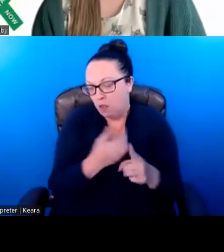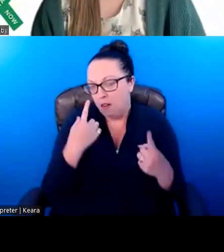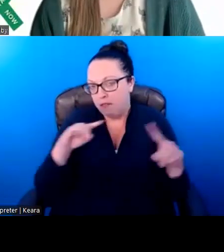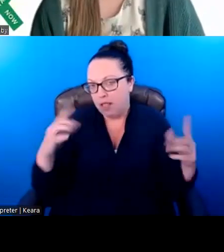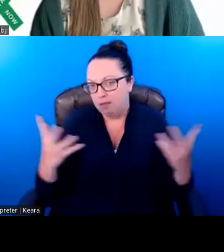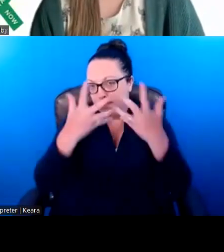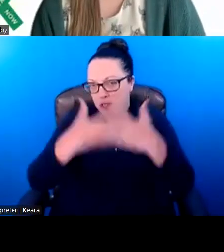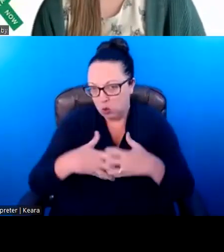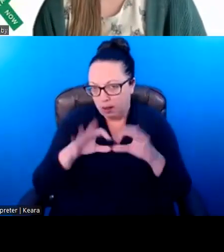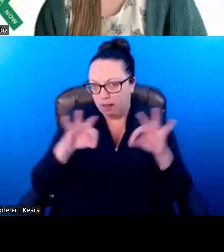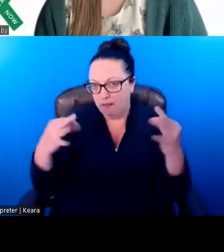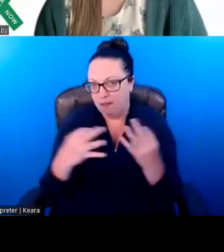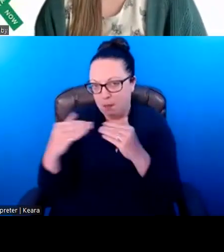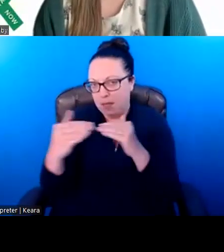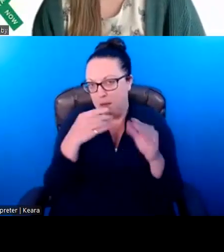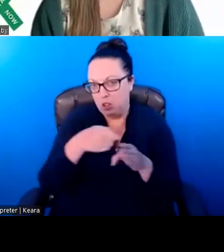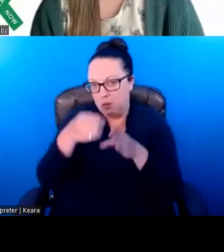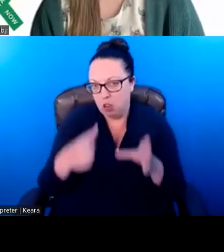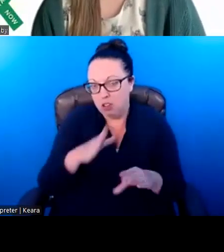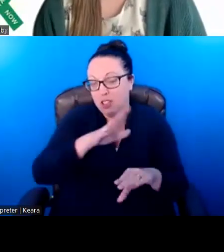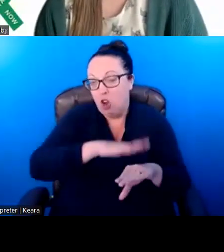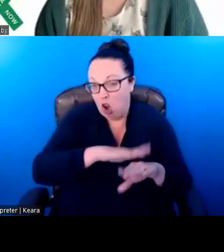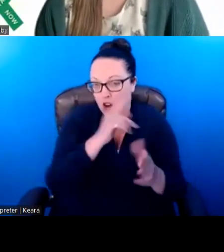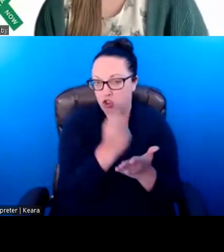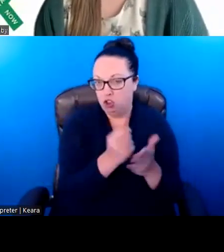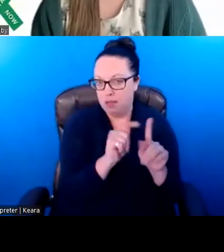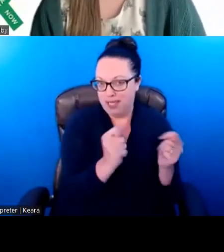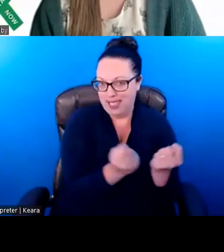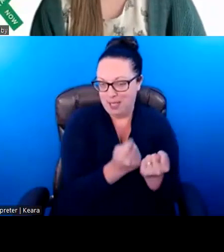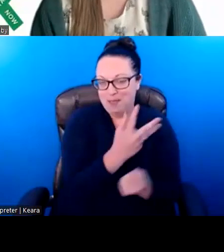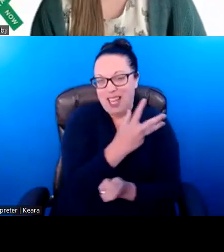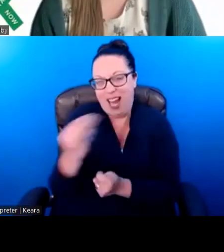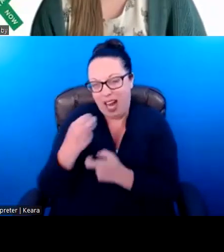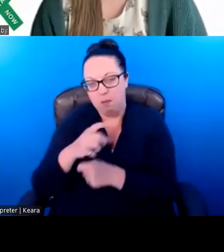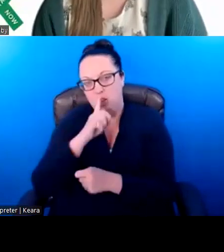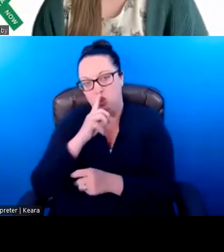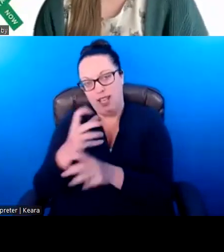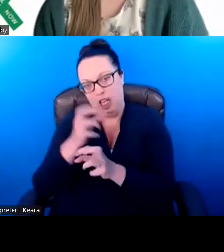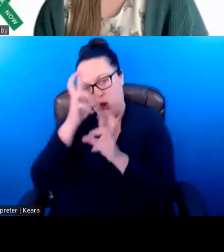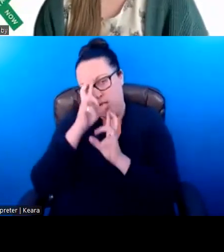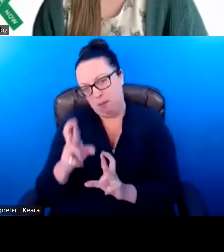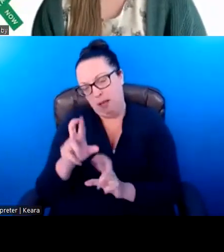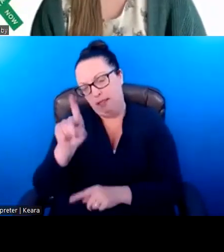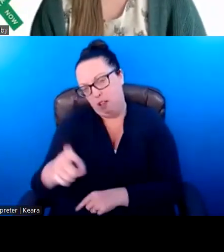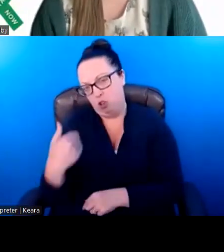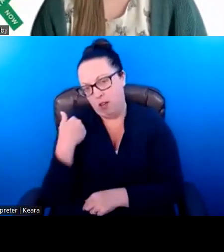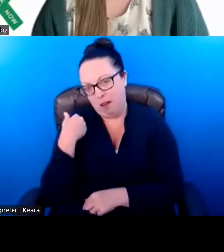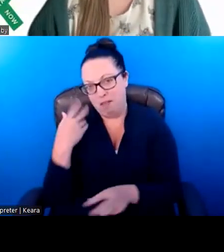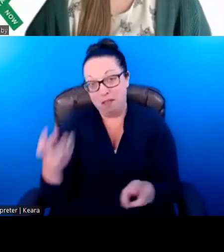peer specialists onto treatment teams and ensure that they get the respect that their expertise